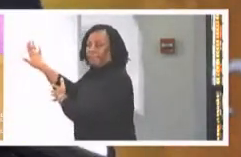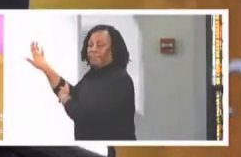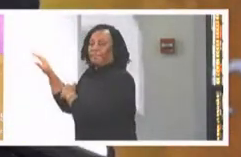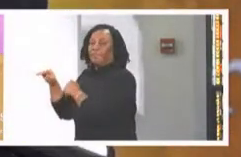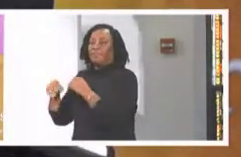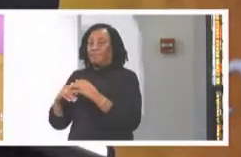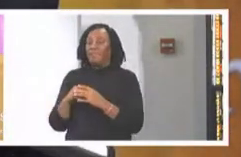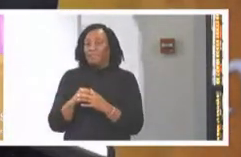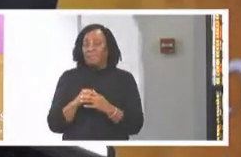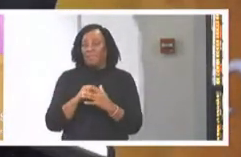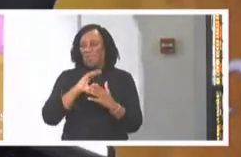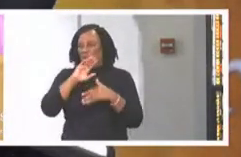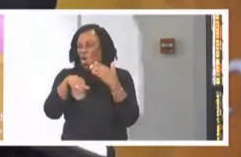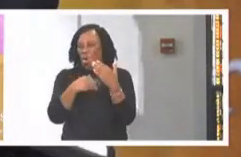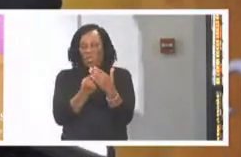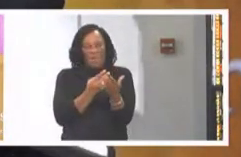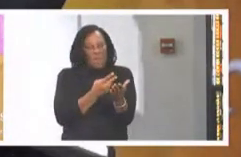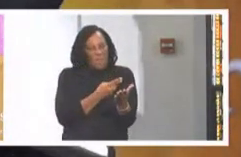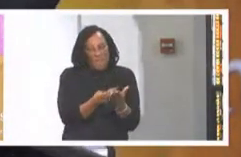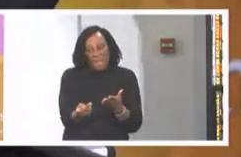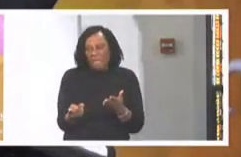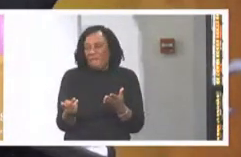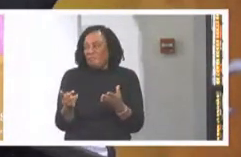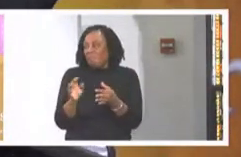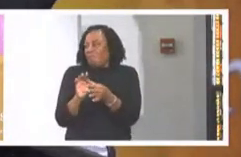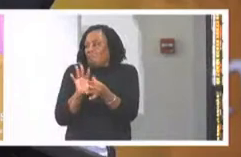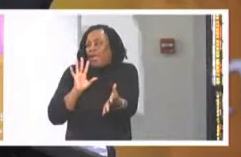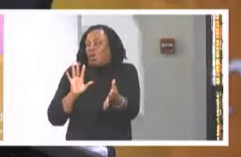All of the failures of the past, let them go.